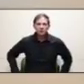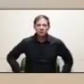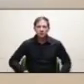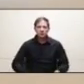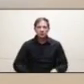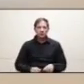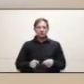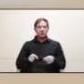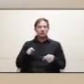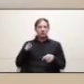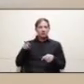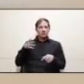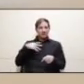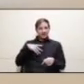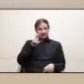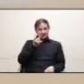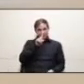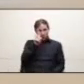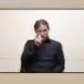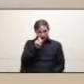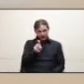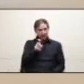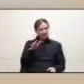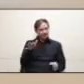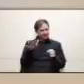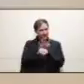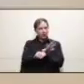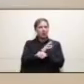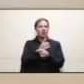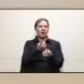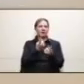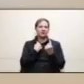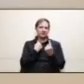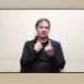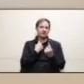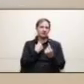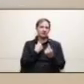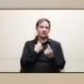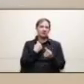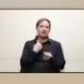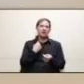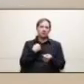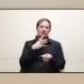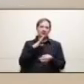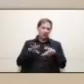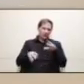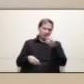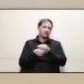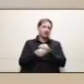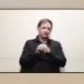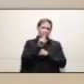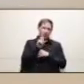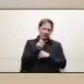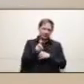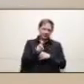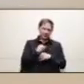I would like this question to be answered in full. Otherwise, Chairperson, I might request a follow-up. Thank you.